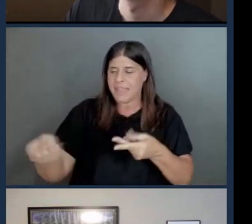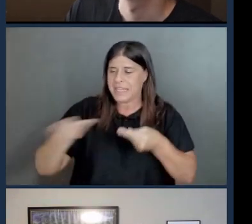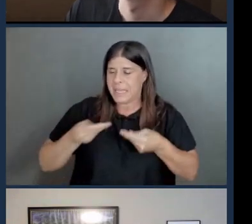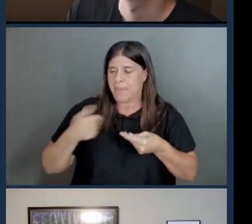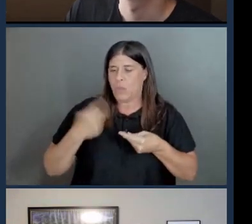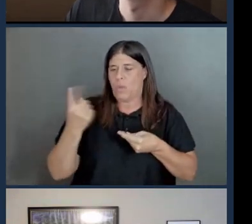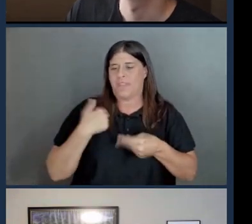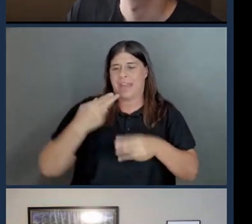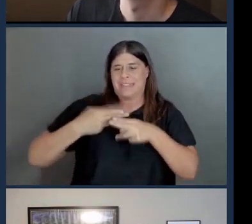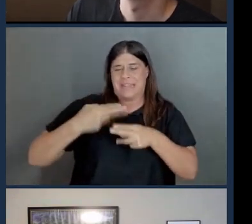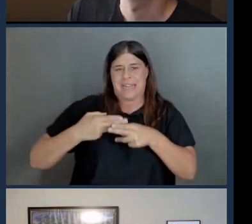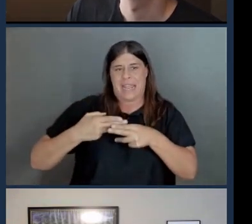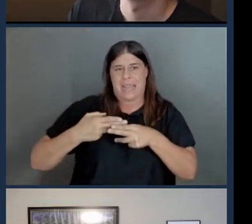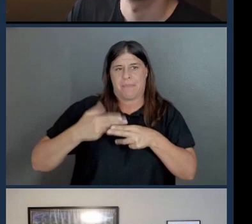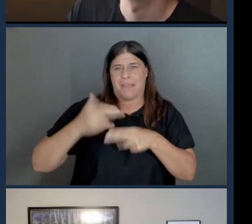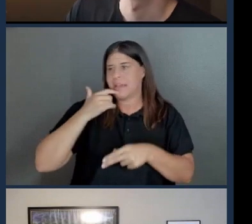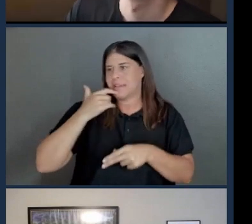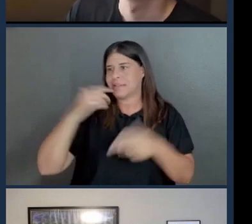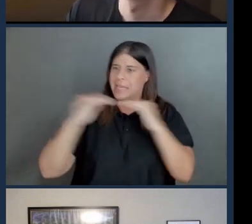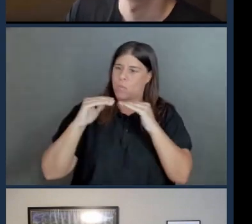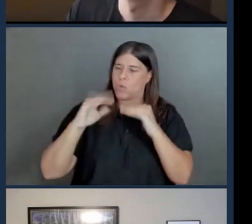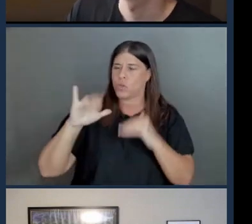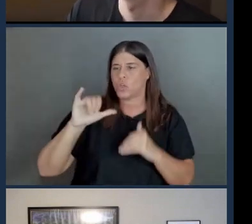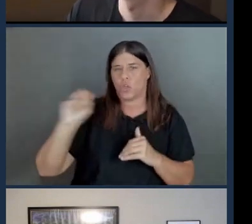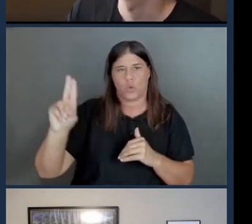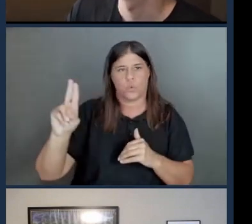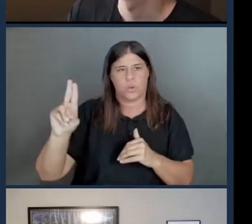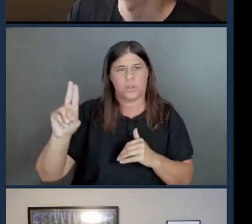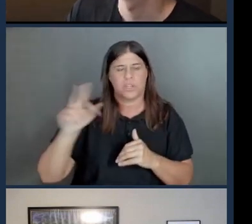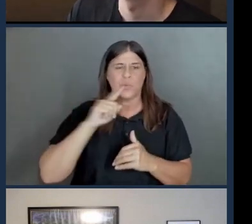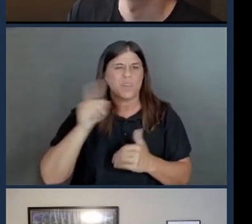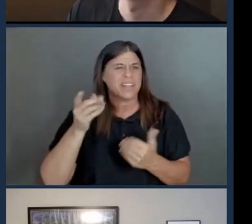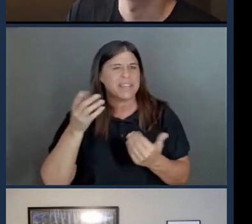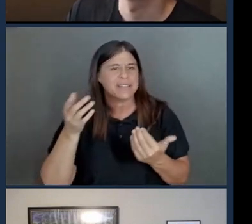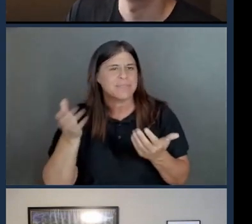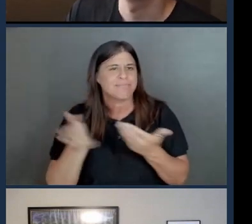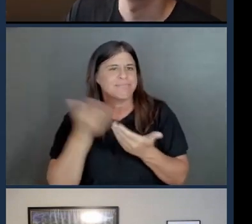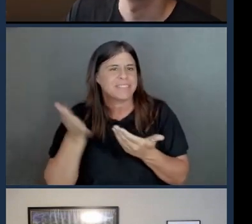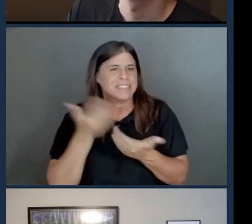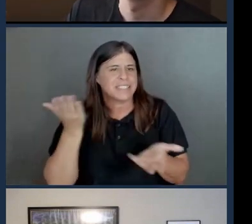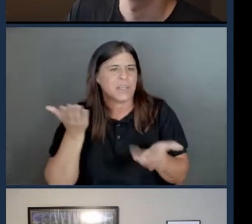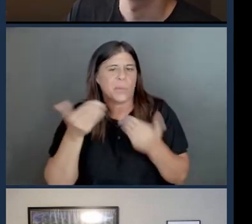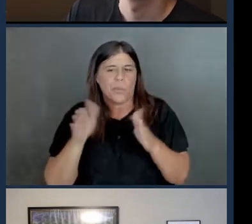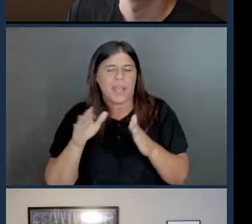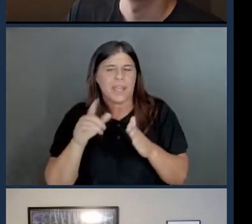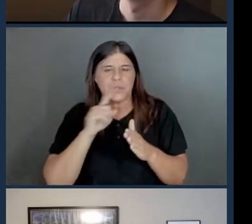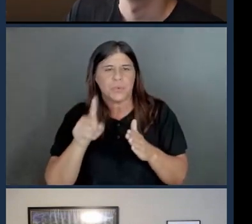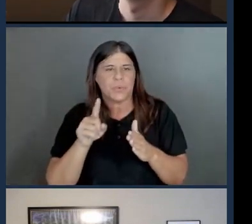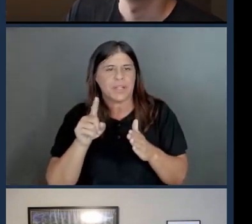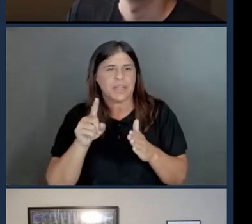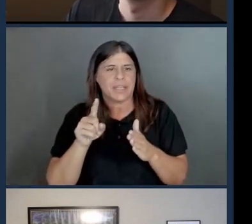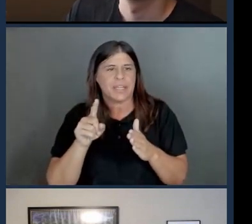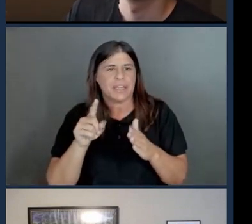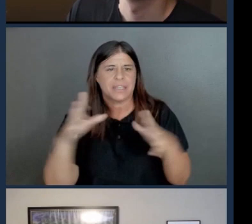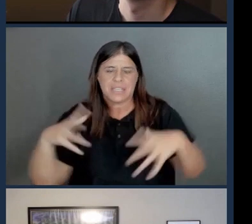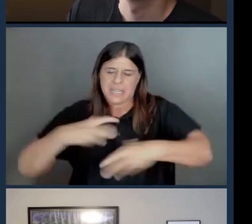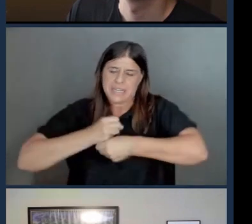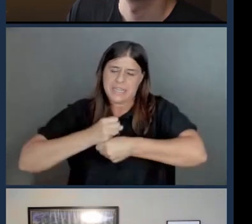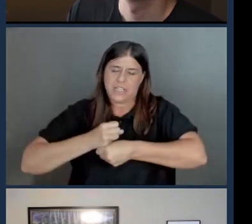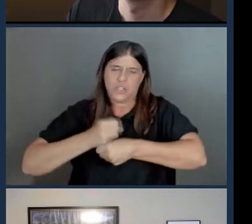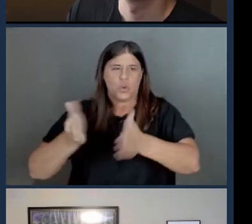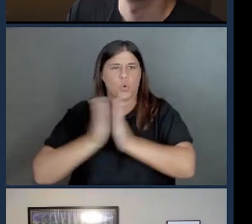name that's equal to you. So it's just kind of a little handy, way to be able to, condense your query down so it's